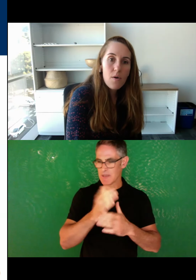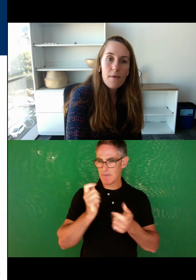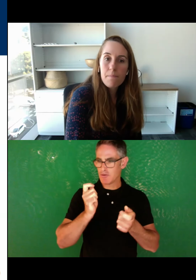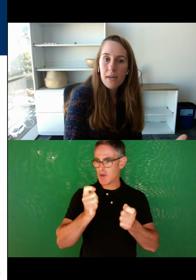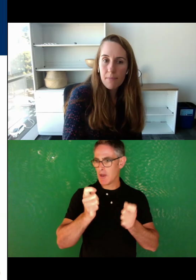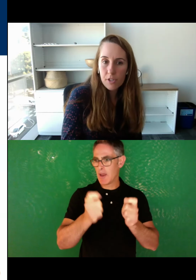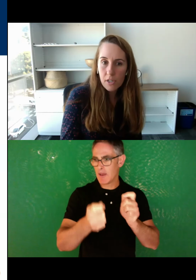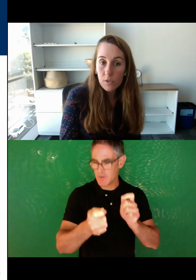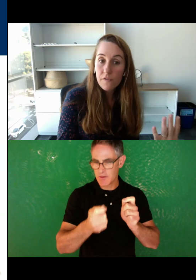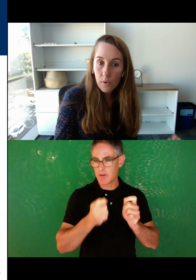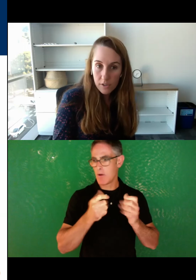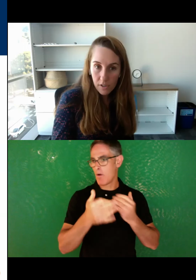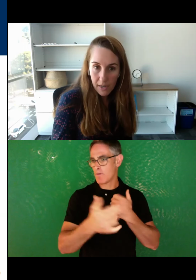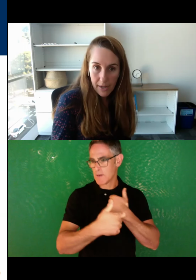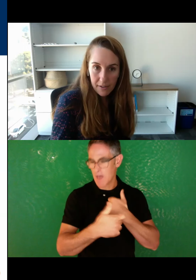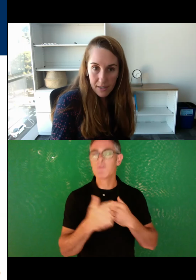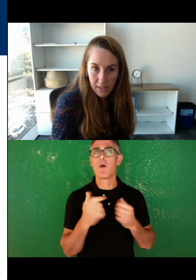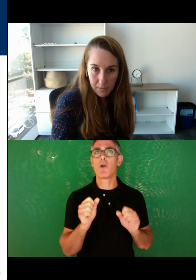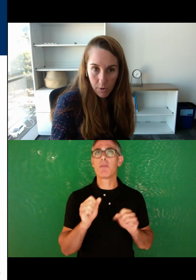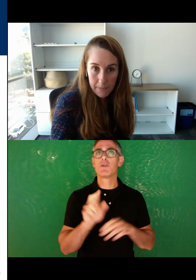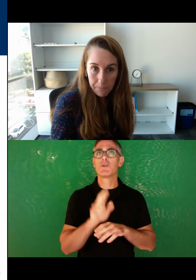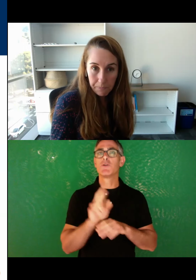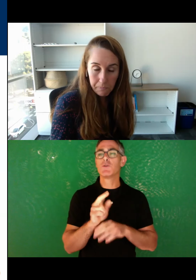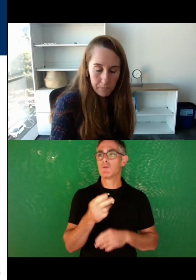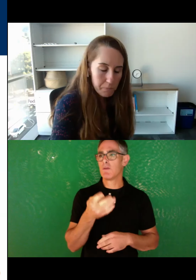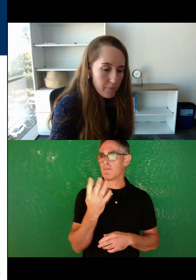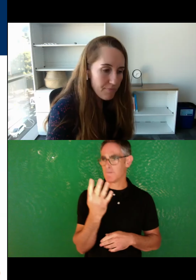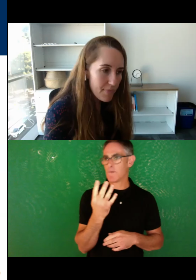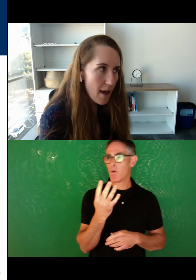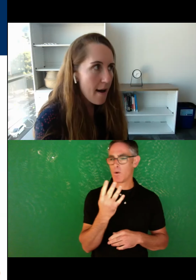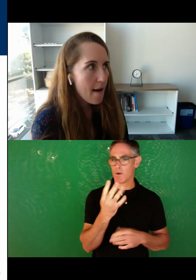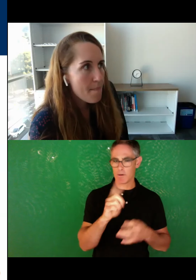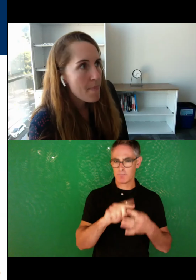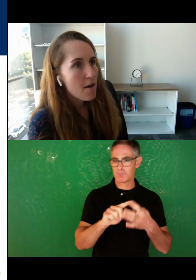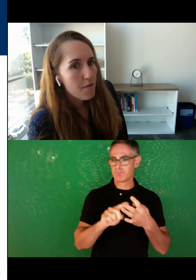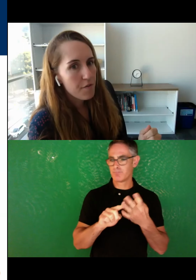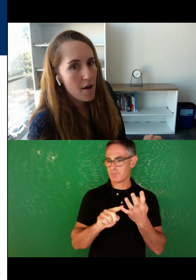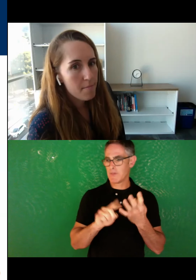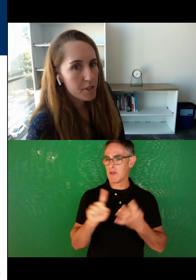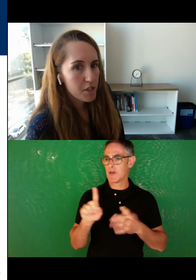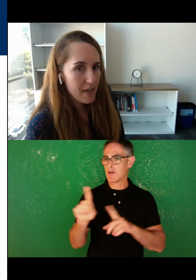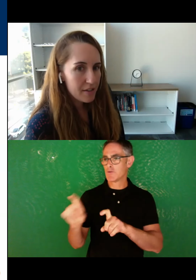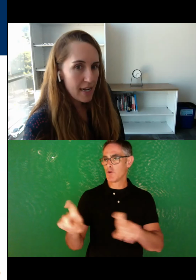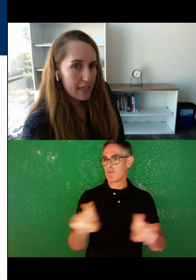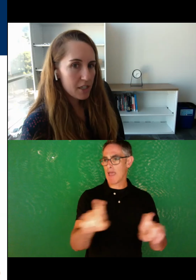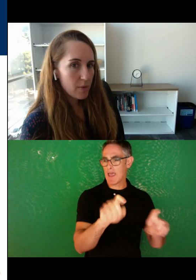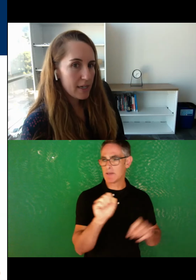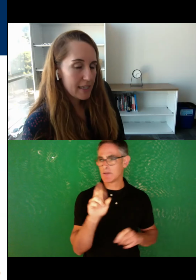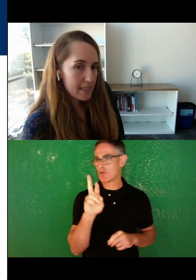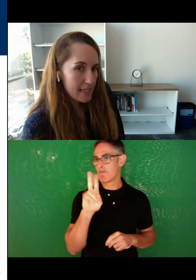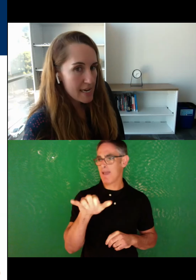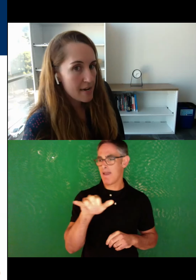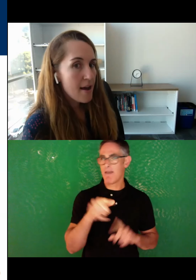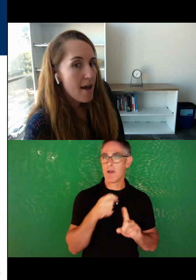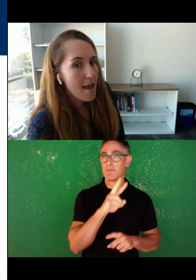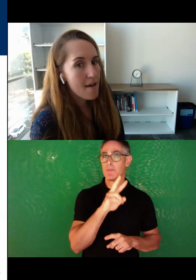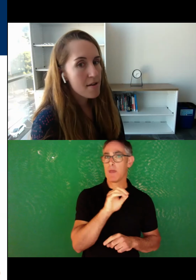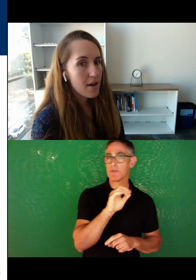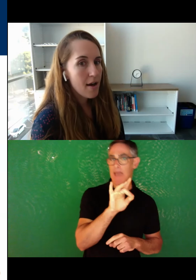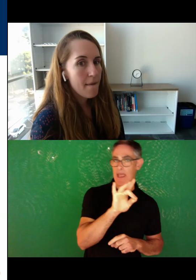been able to use 4 survey waves at this point from 2008 to